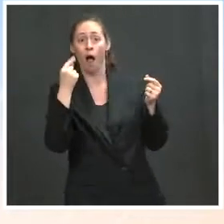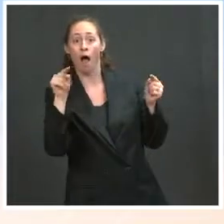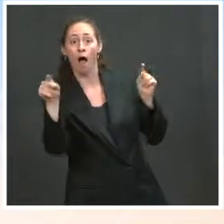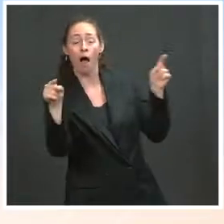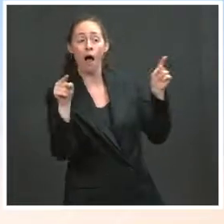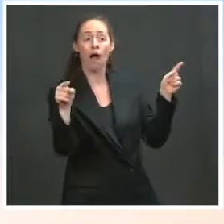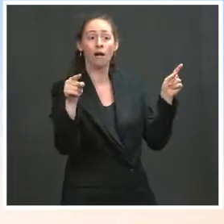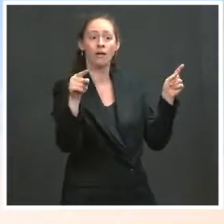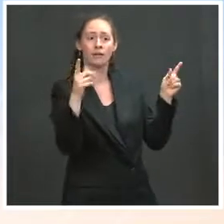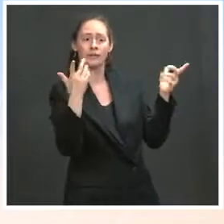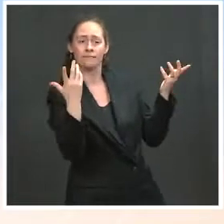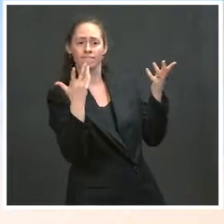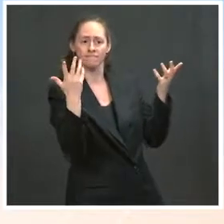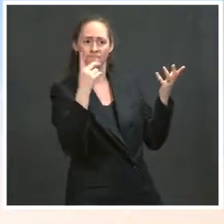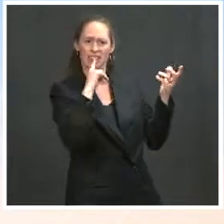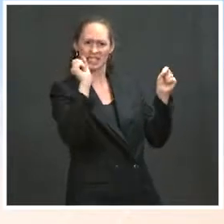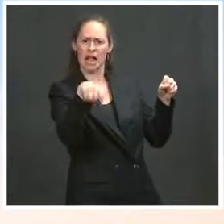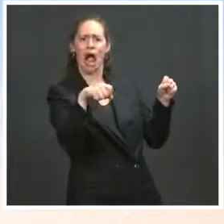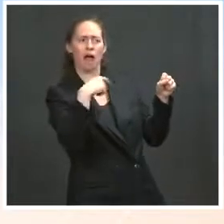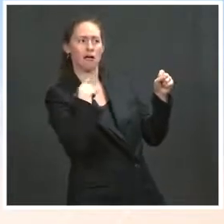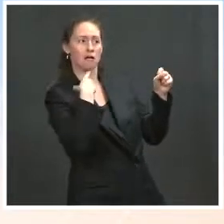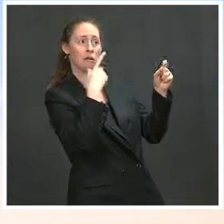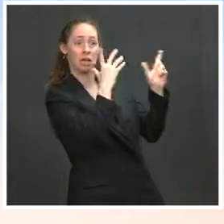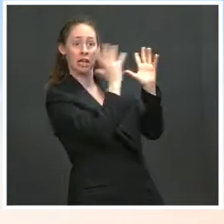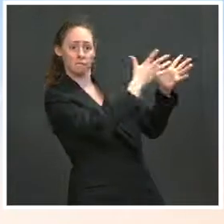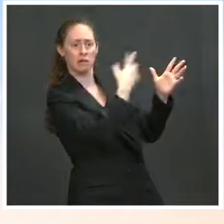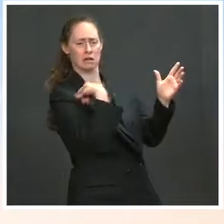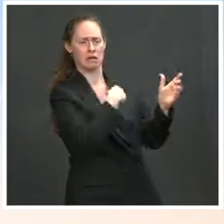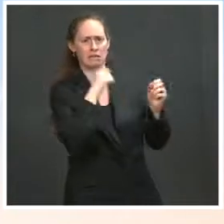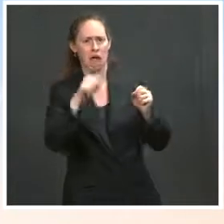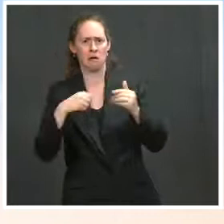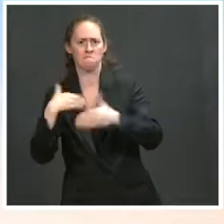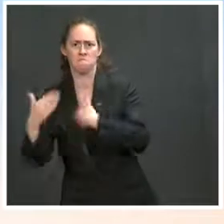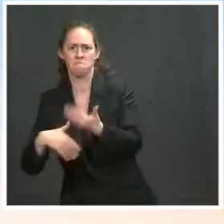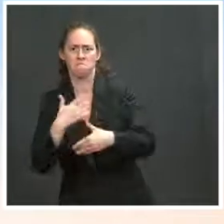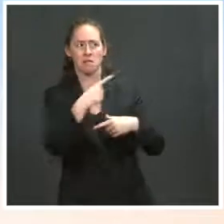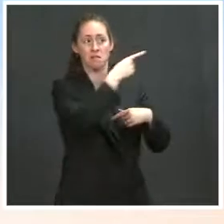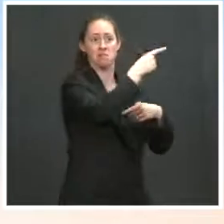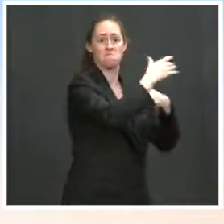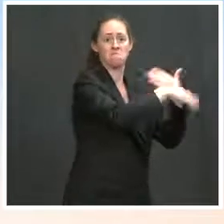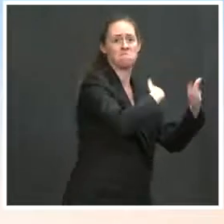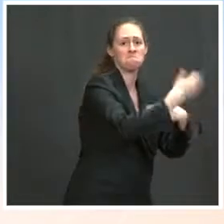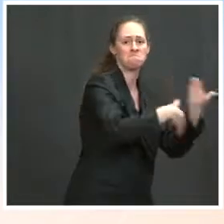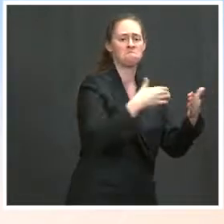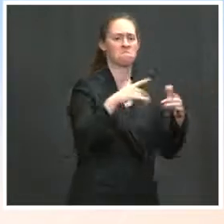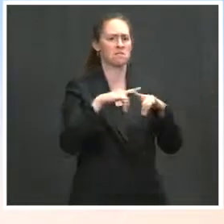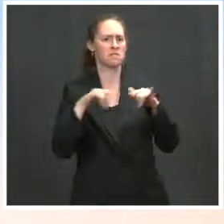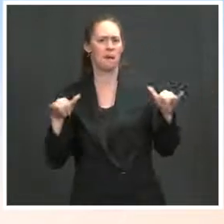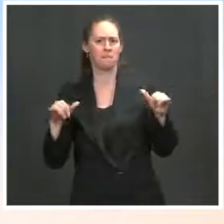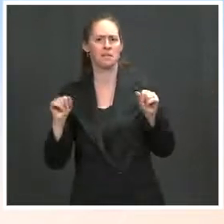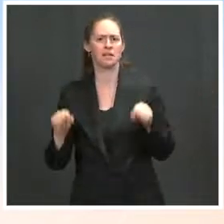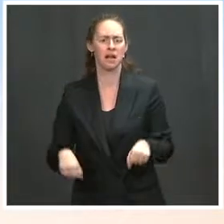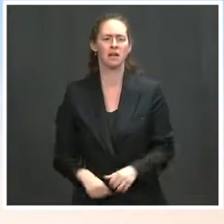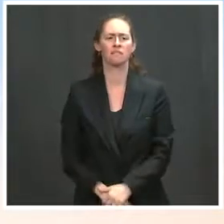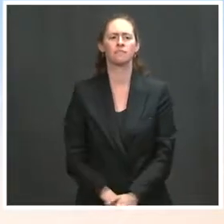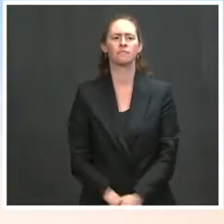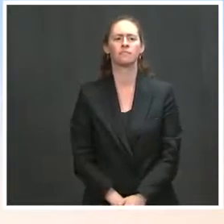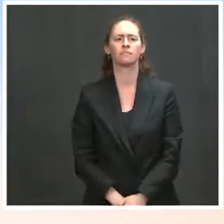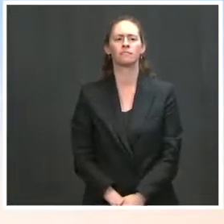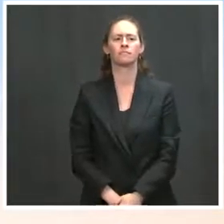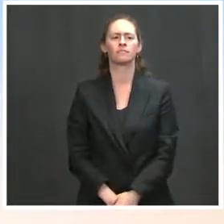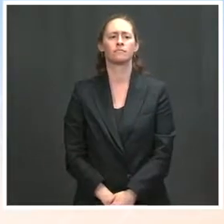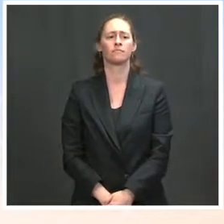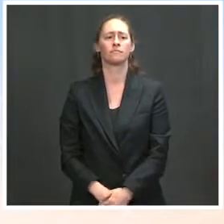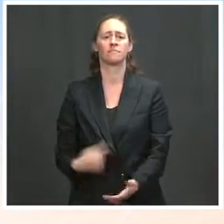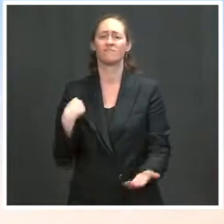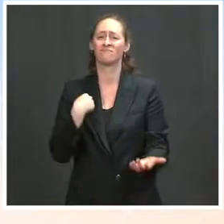same time, and so. At the end of the day, we are committed to throwing everything we have at this pandemic, both